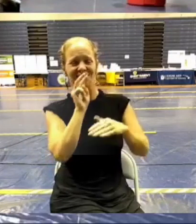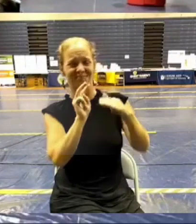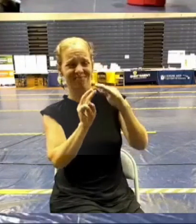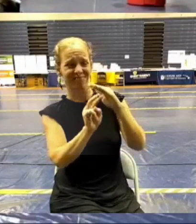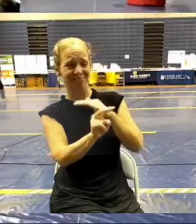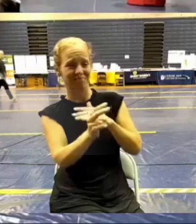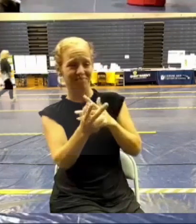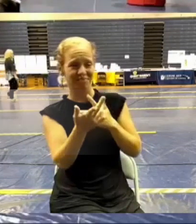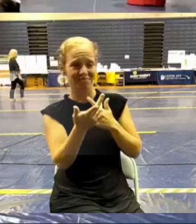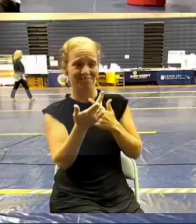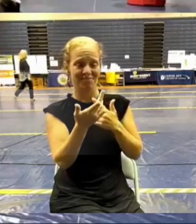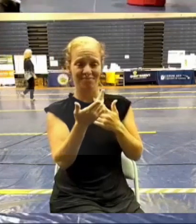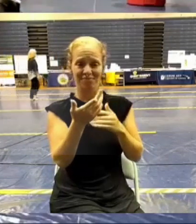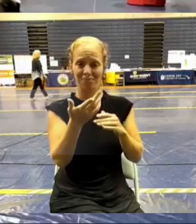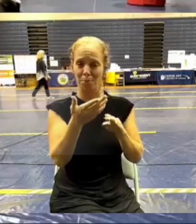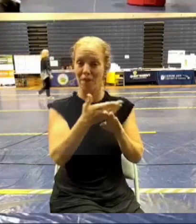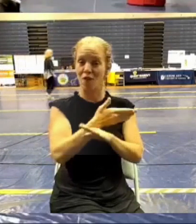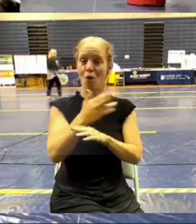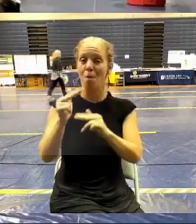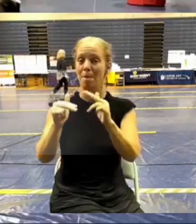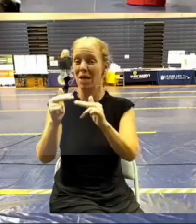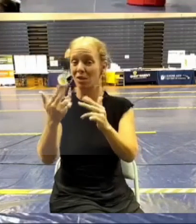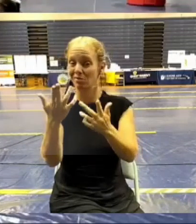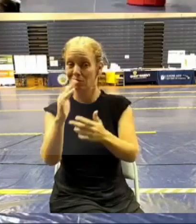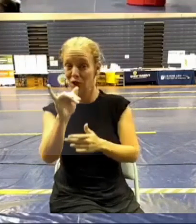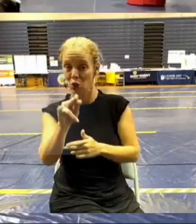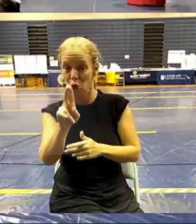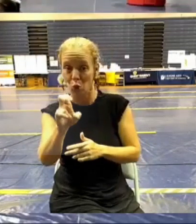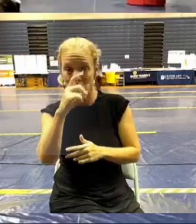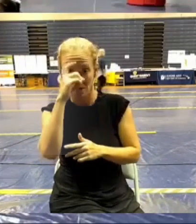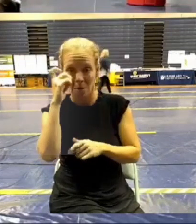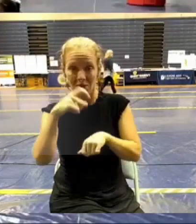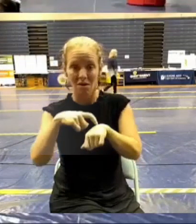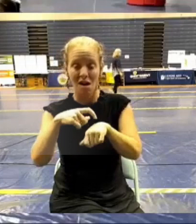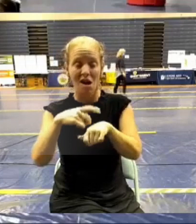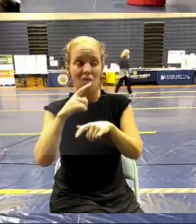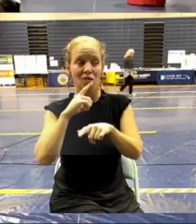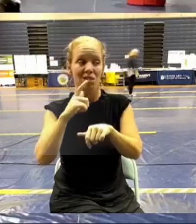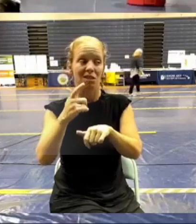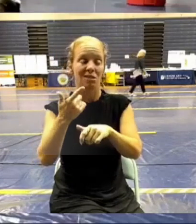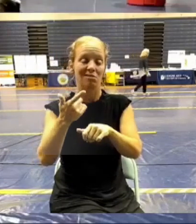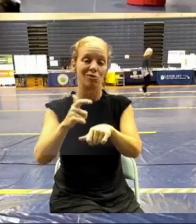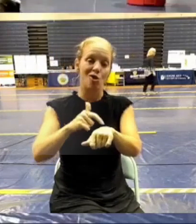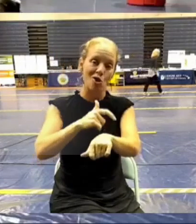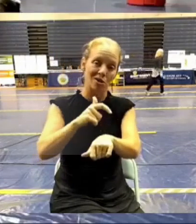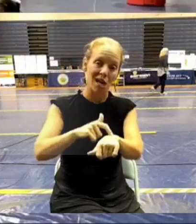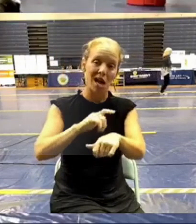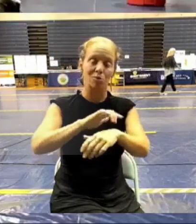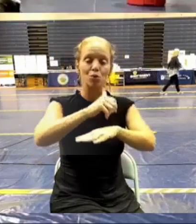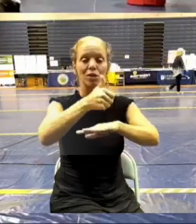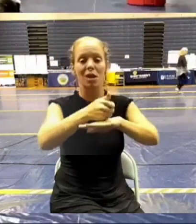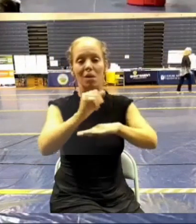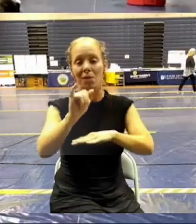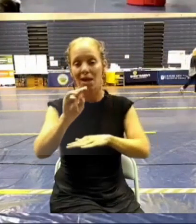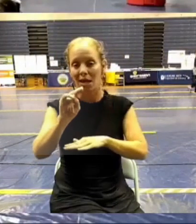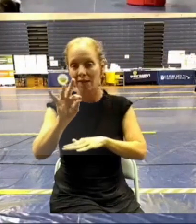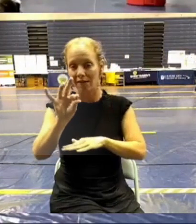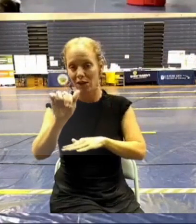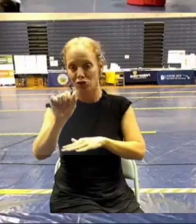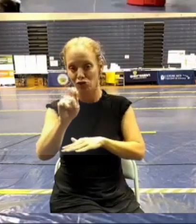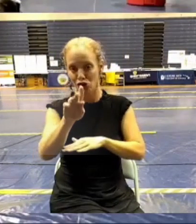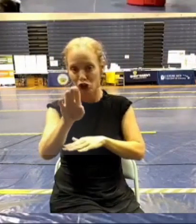time before we would get here and have them built, and I'd probably guess sometime in June. It just takes that long to put the infrastructure